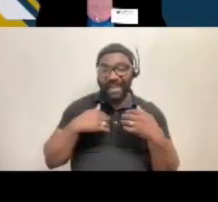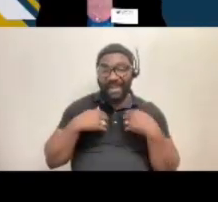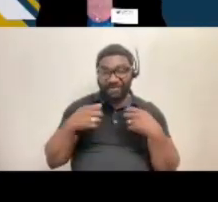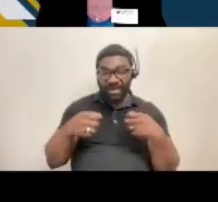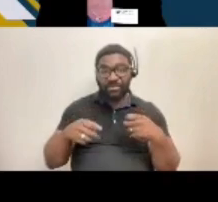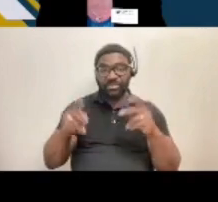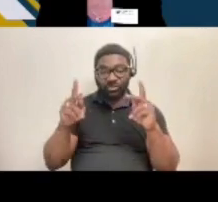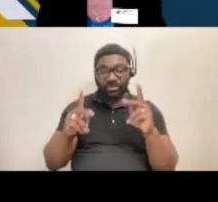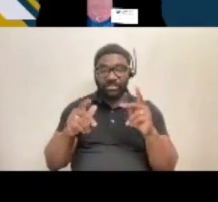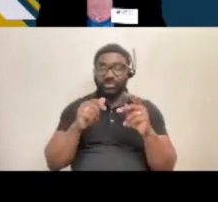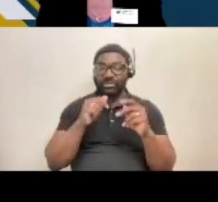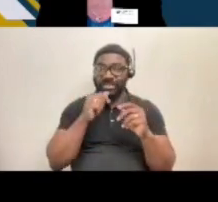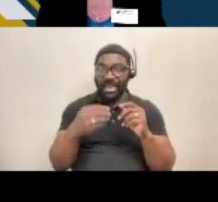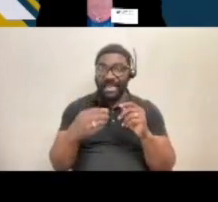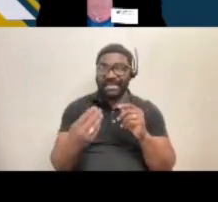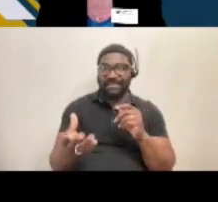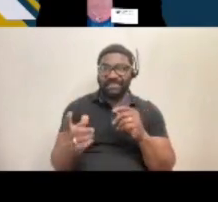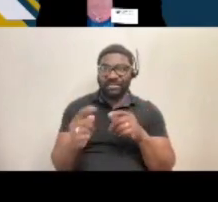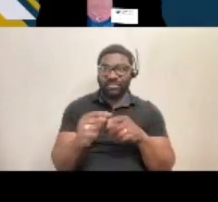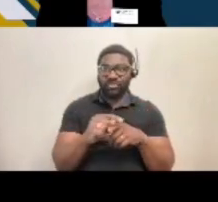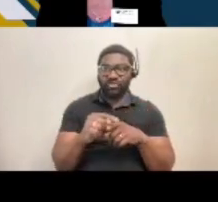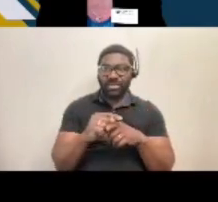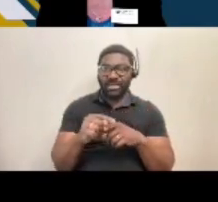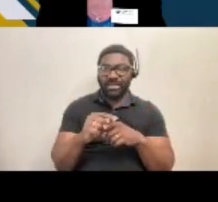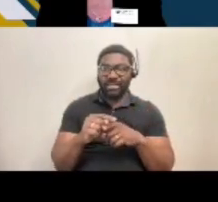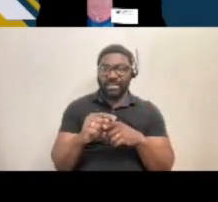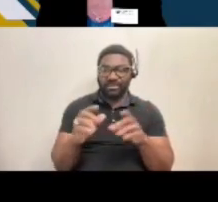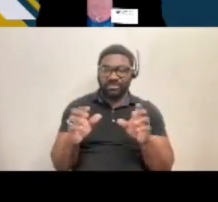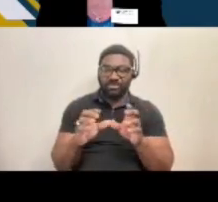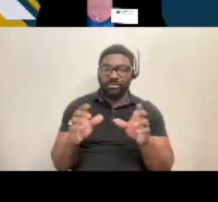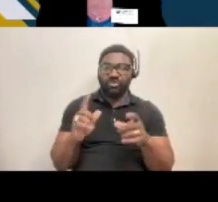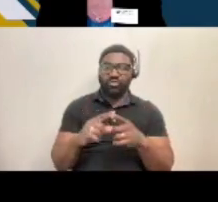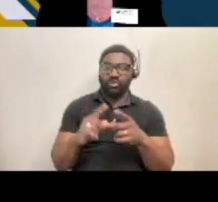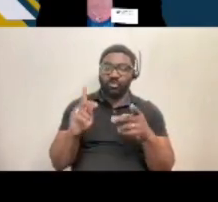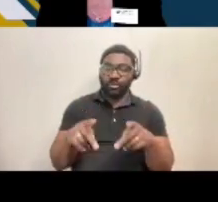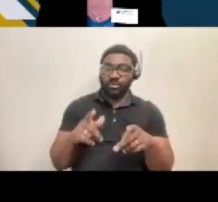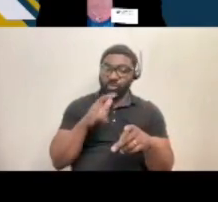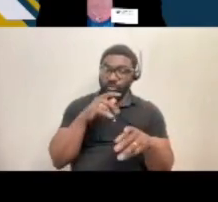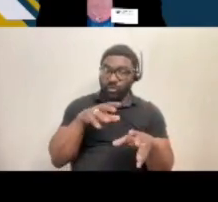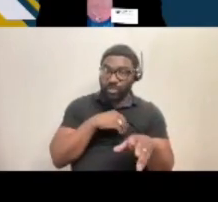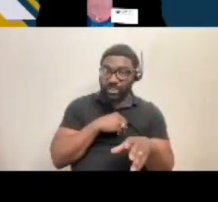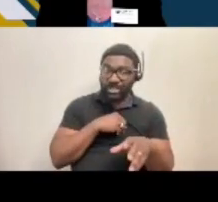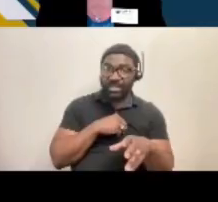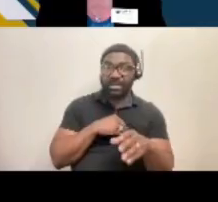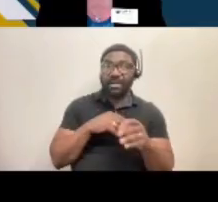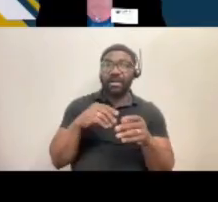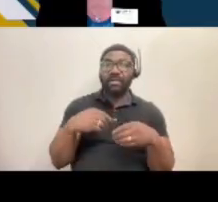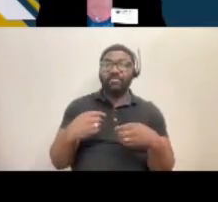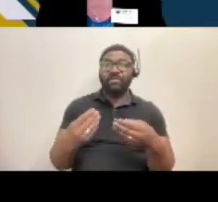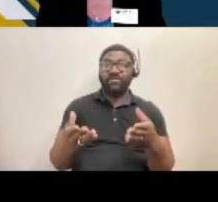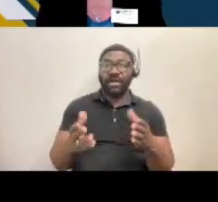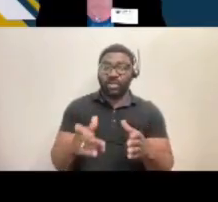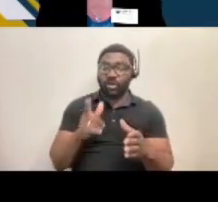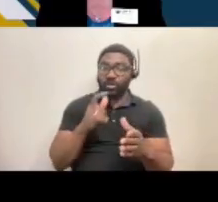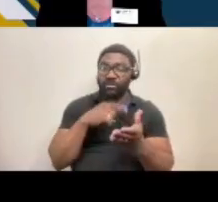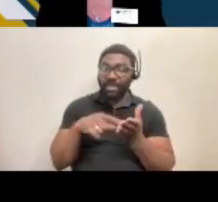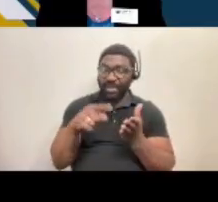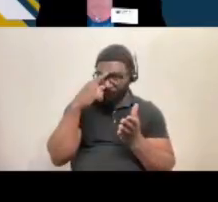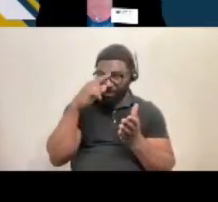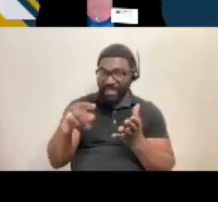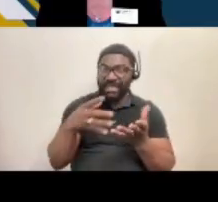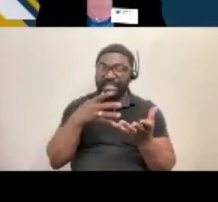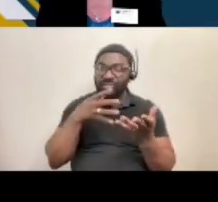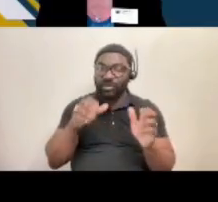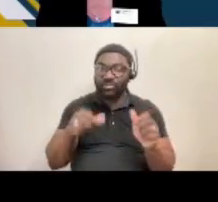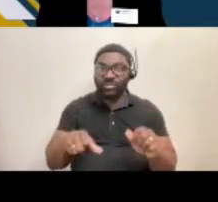took it. So they hold that training. And for a provider who's paying for that, sometimes you don't want to give that up because then your